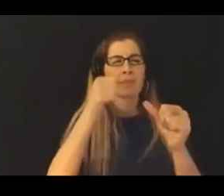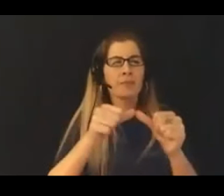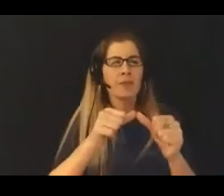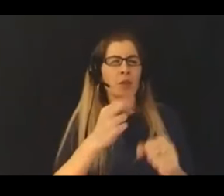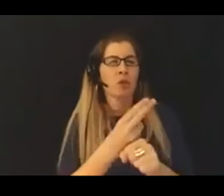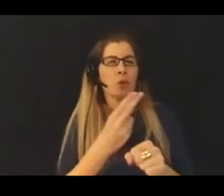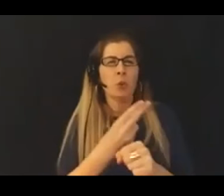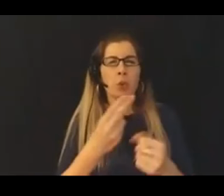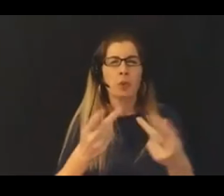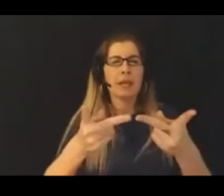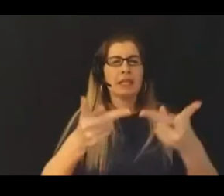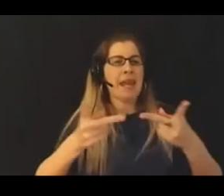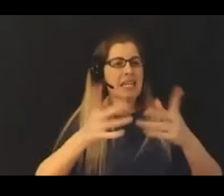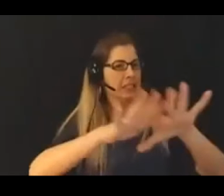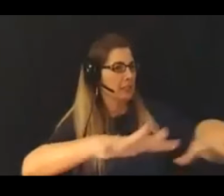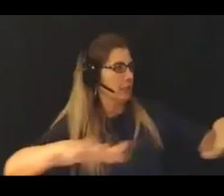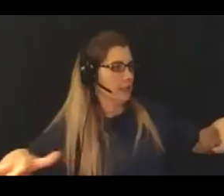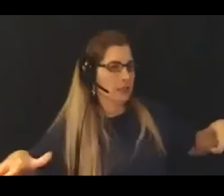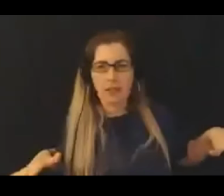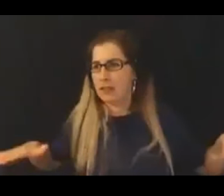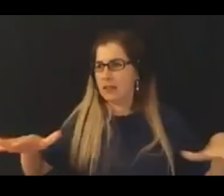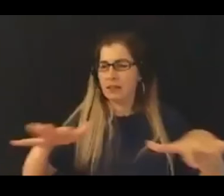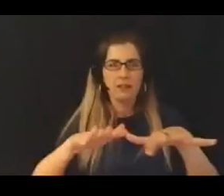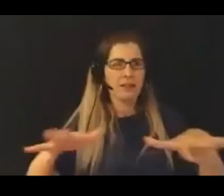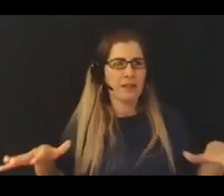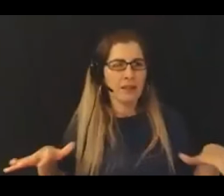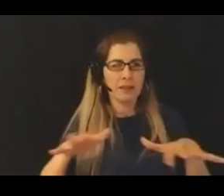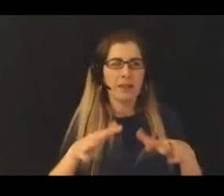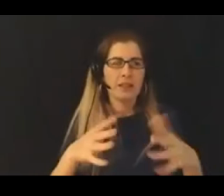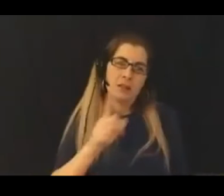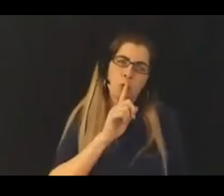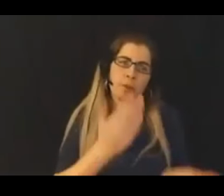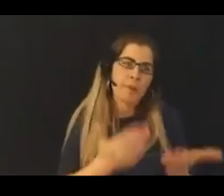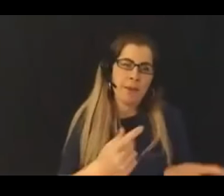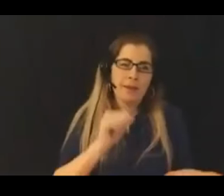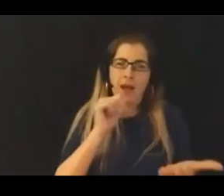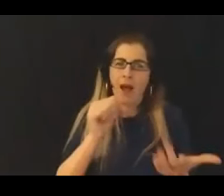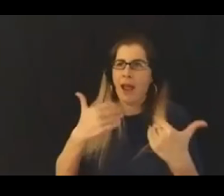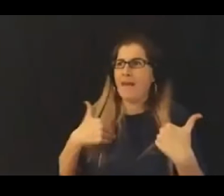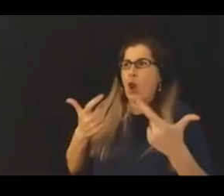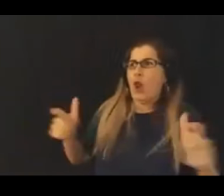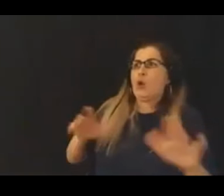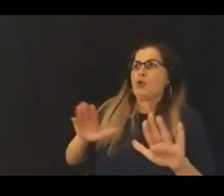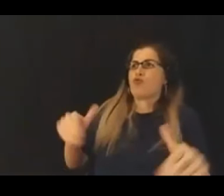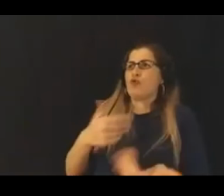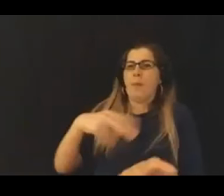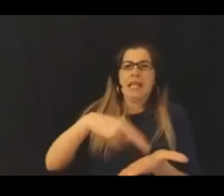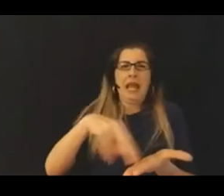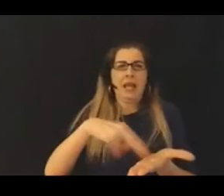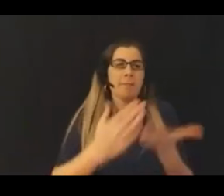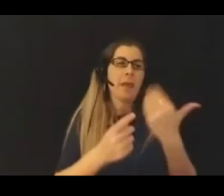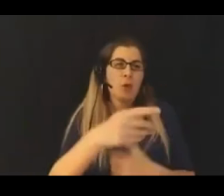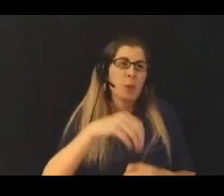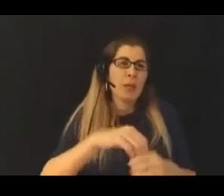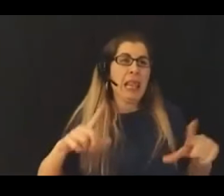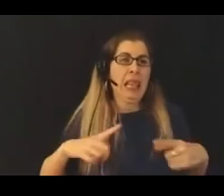framework to your advantage, right? Let's not pretend that we're all in a large dance studio. Knowing that people are in their living rooms